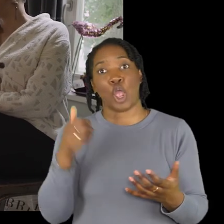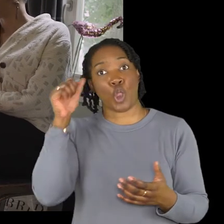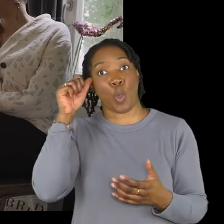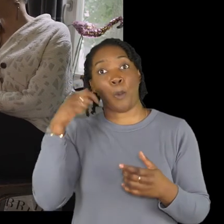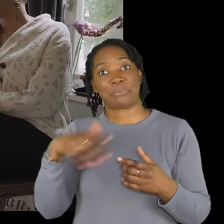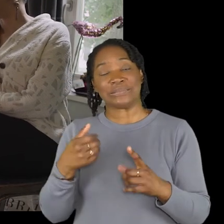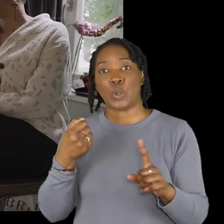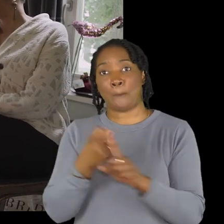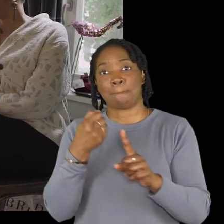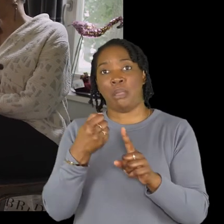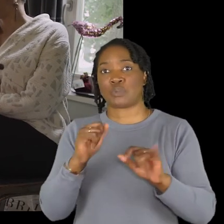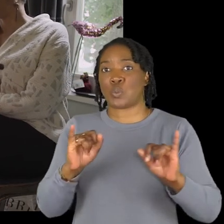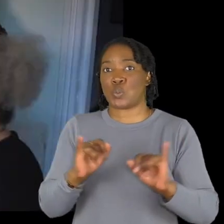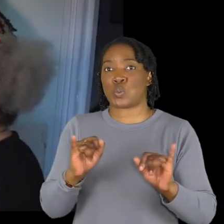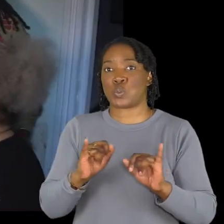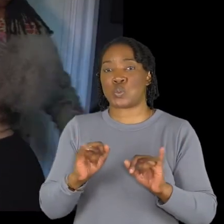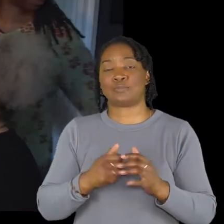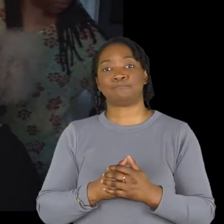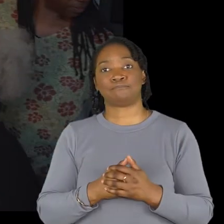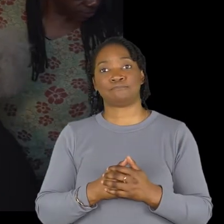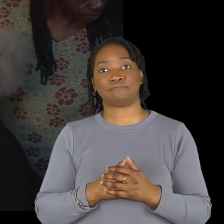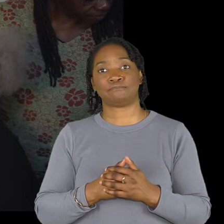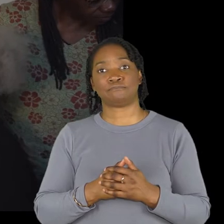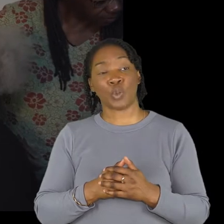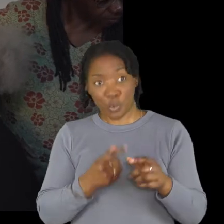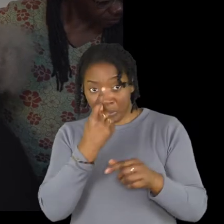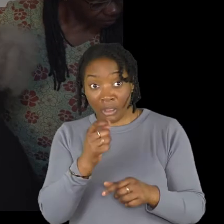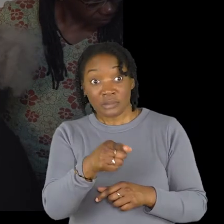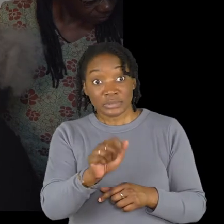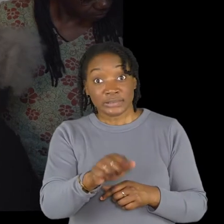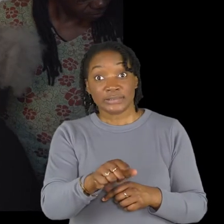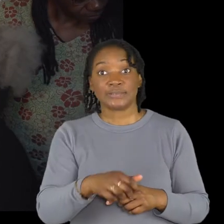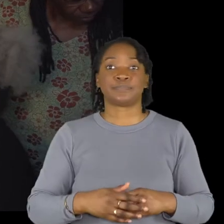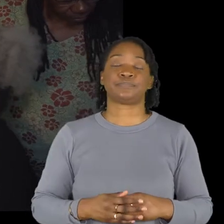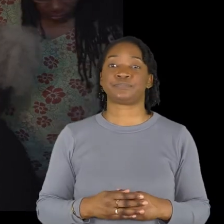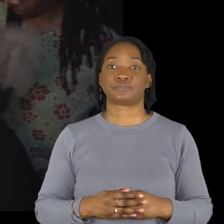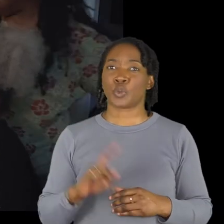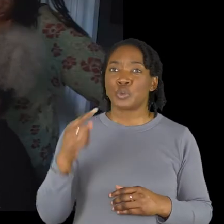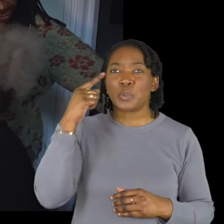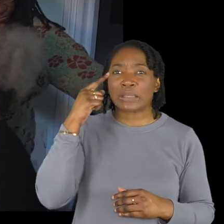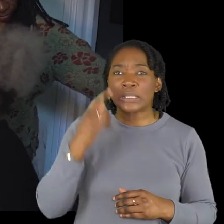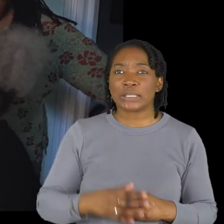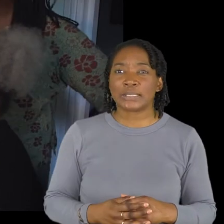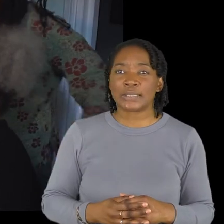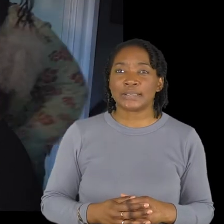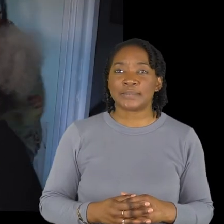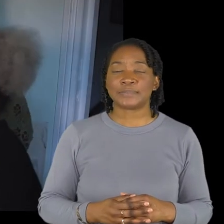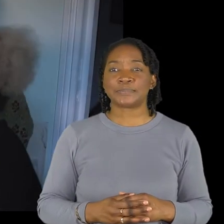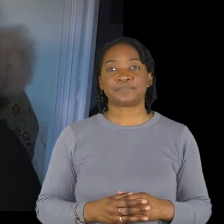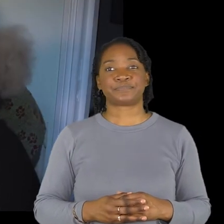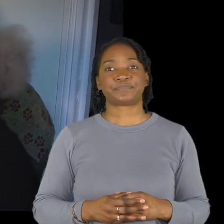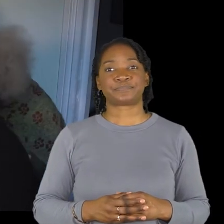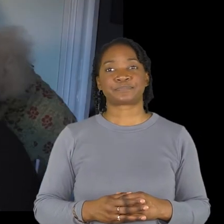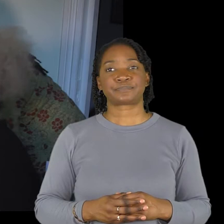know. I know what it's done across the board. Although that could go there. What do you think?